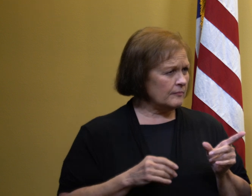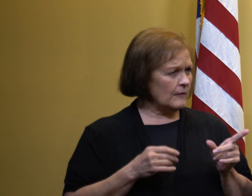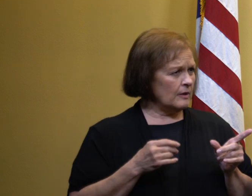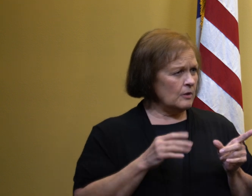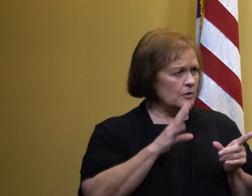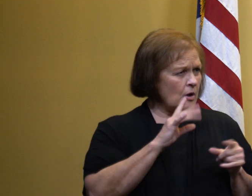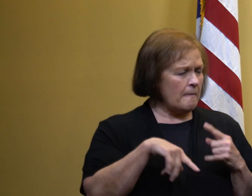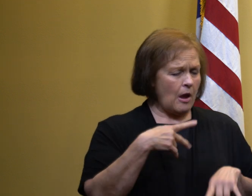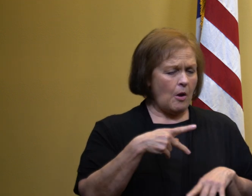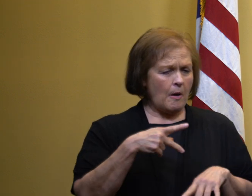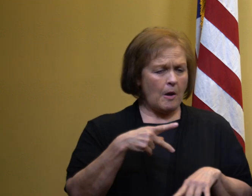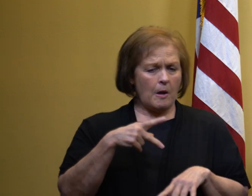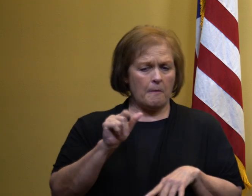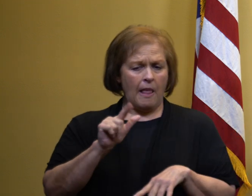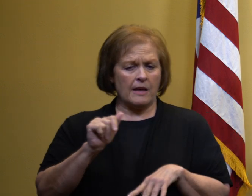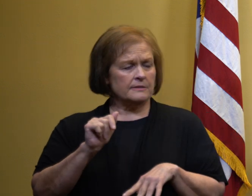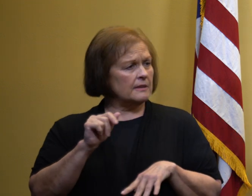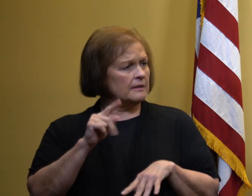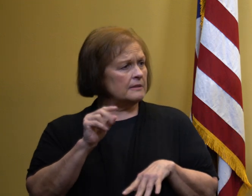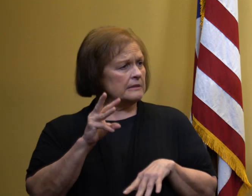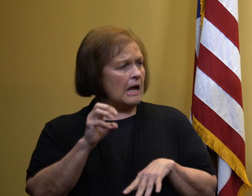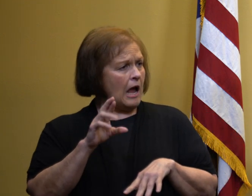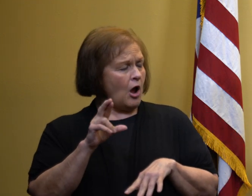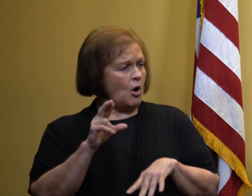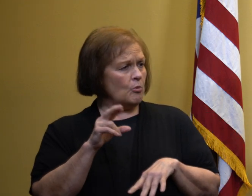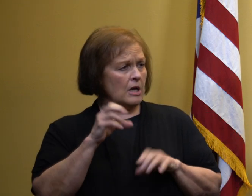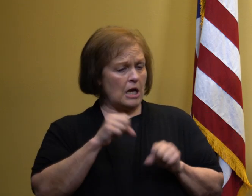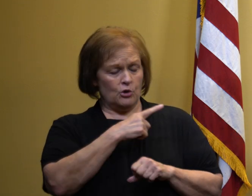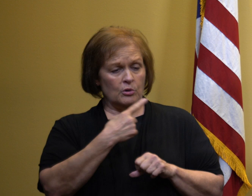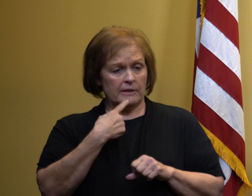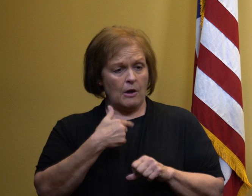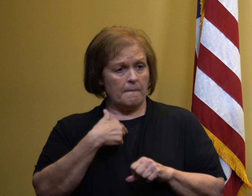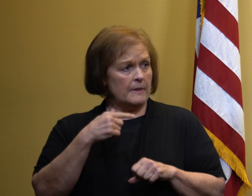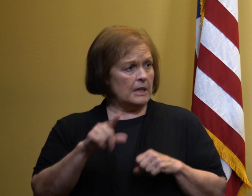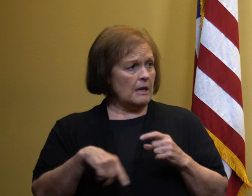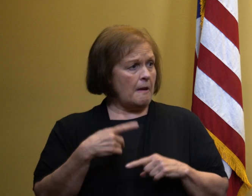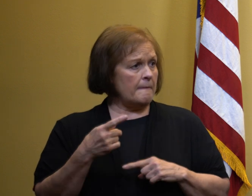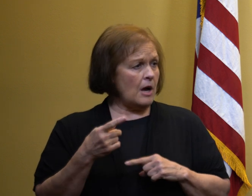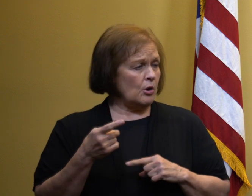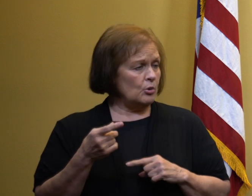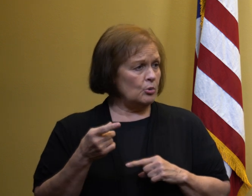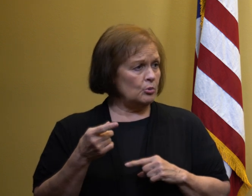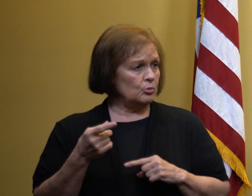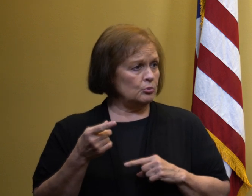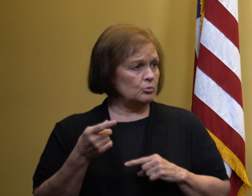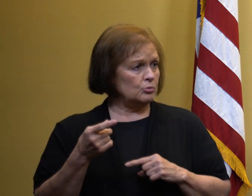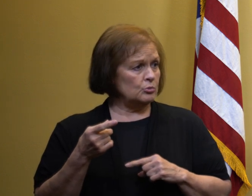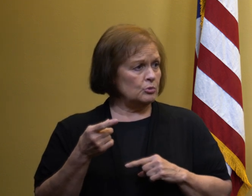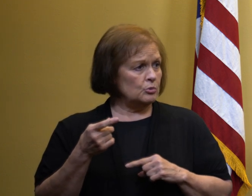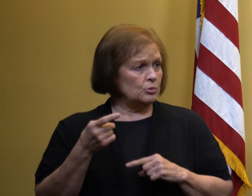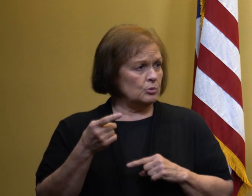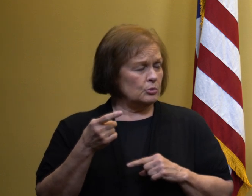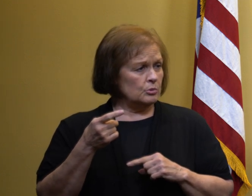just want to go back to Plaza Tower really quick. This is a 2-part question. Can you speak on the NOFD operation there this morning? What